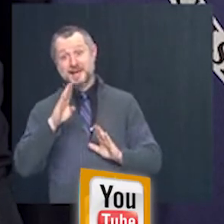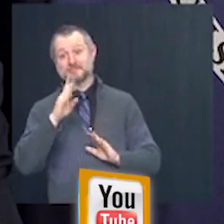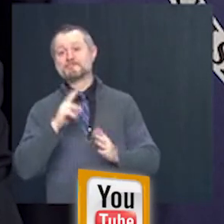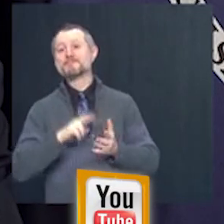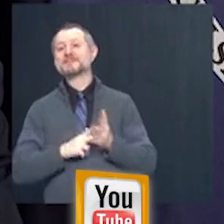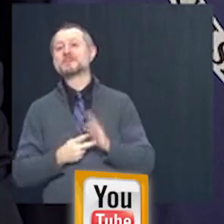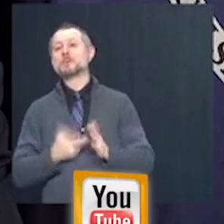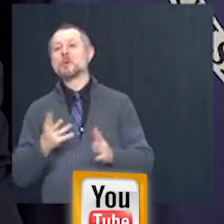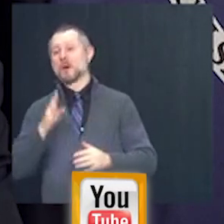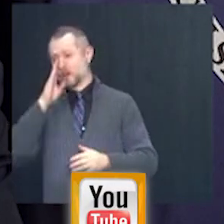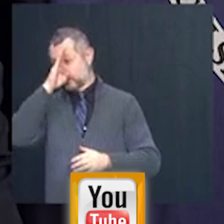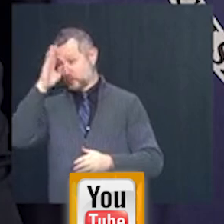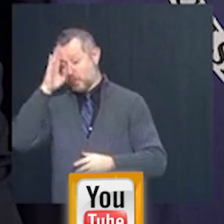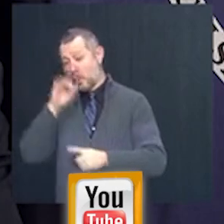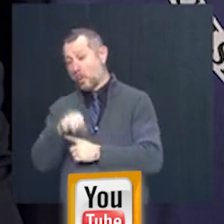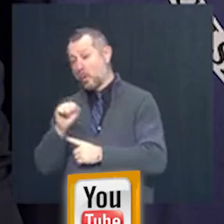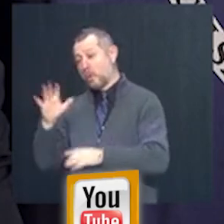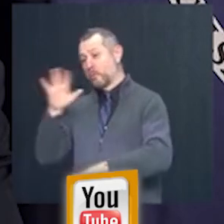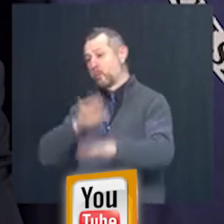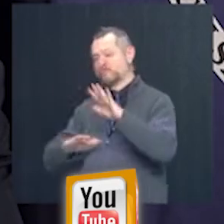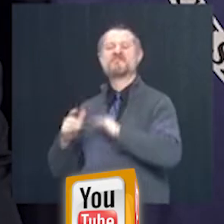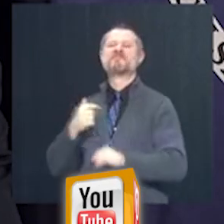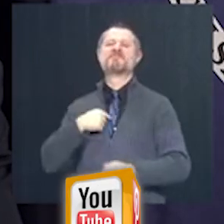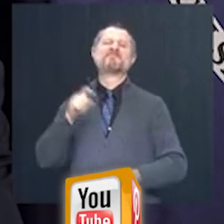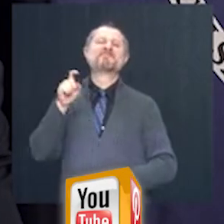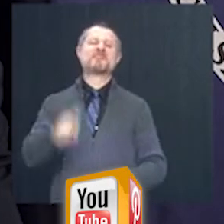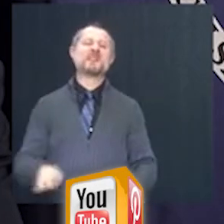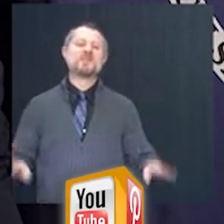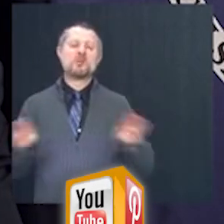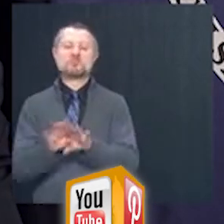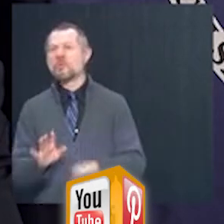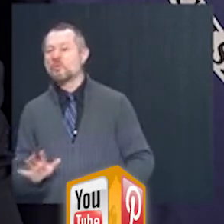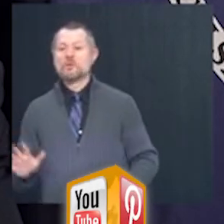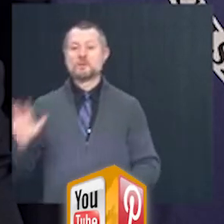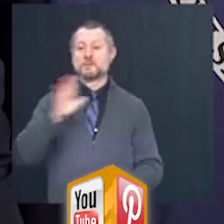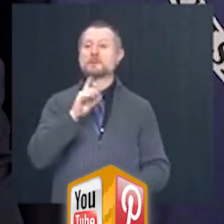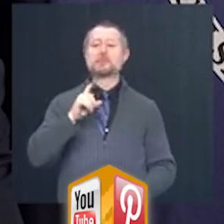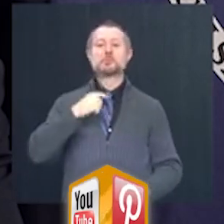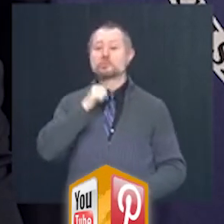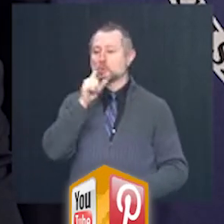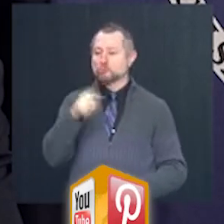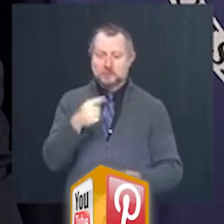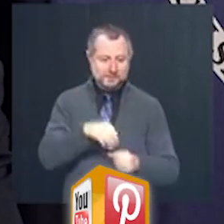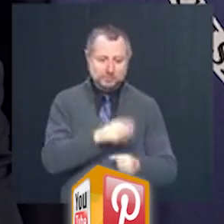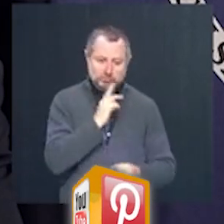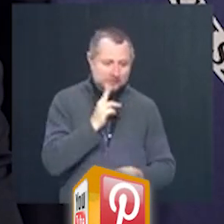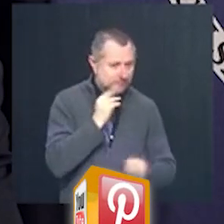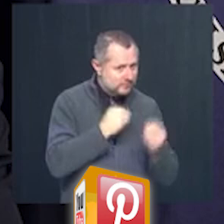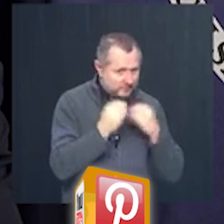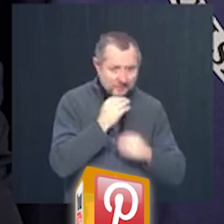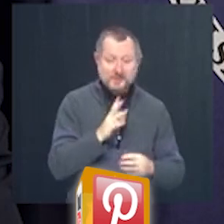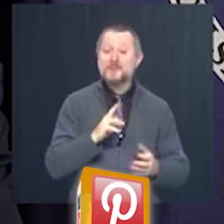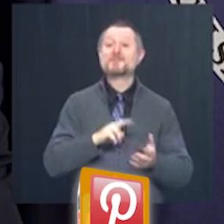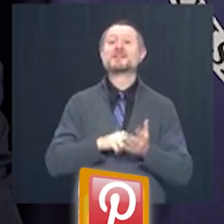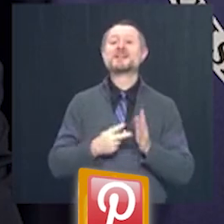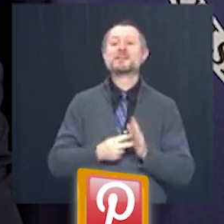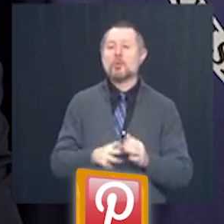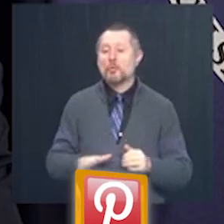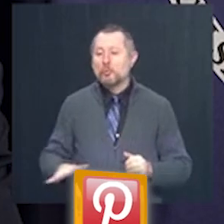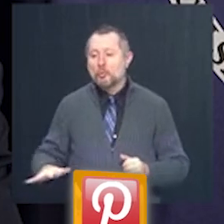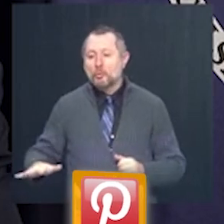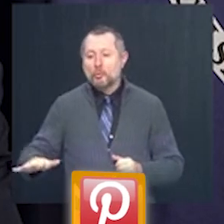hospitals, you must shut down. Not just indoor dining, shut down